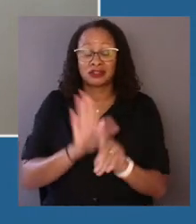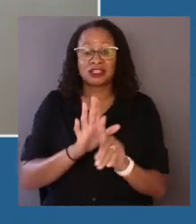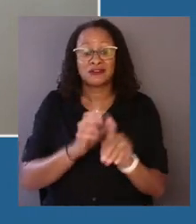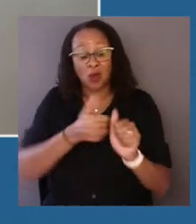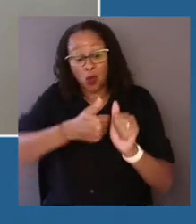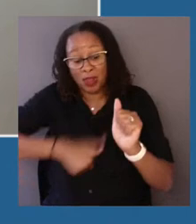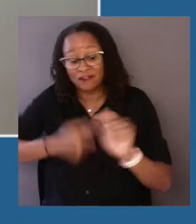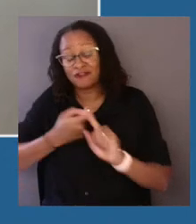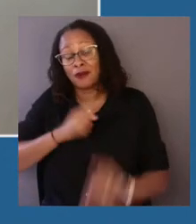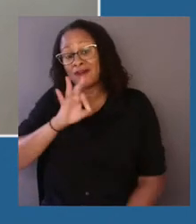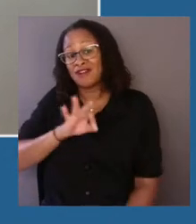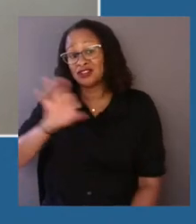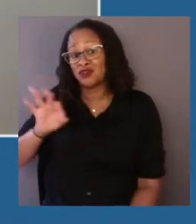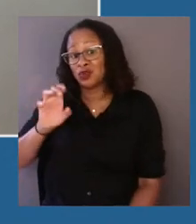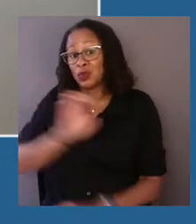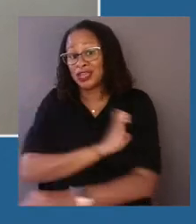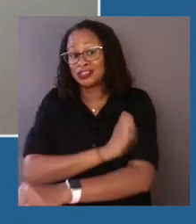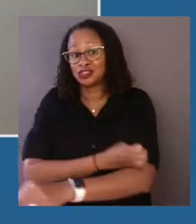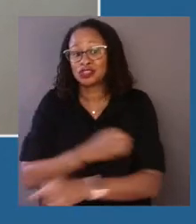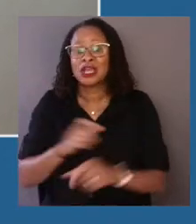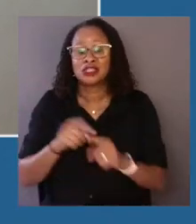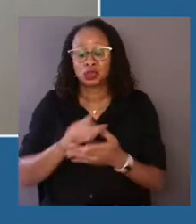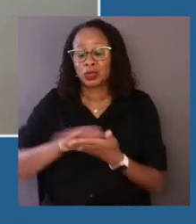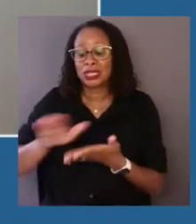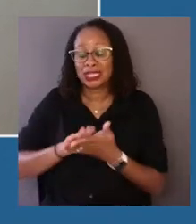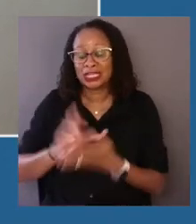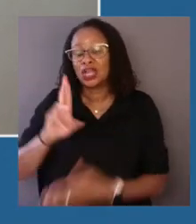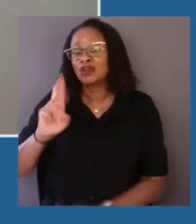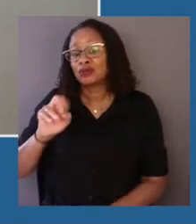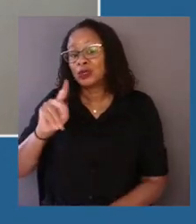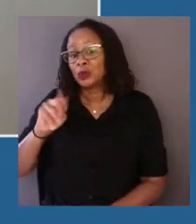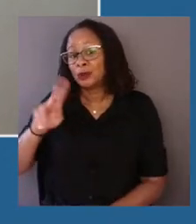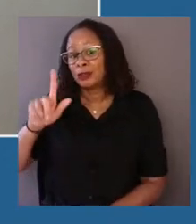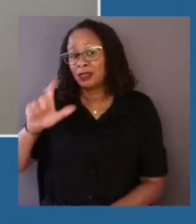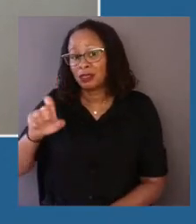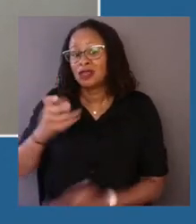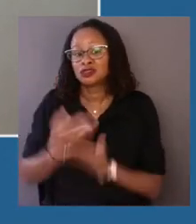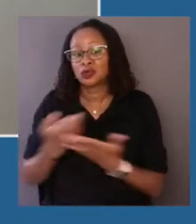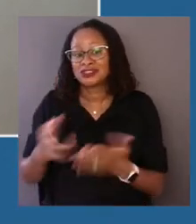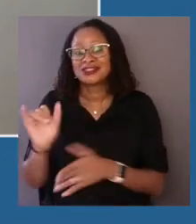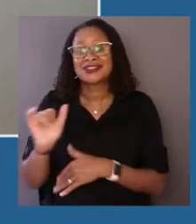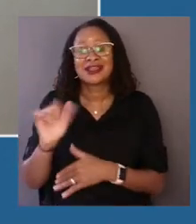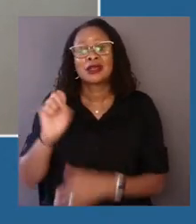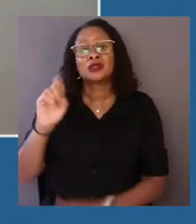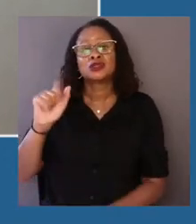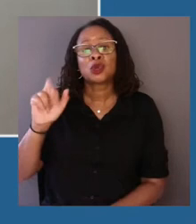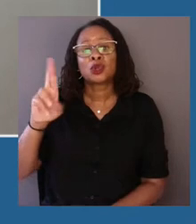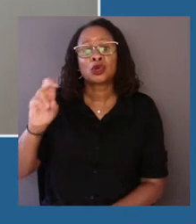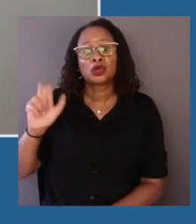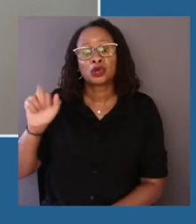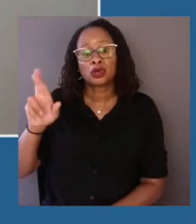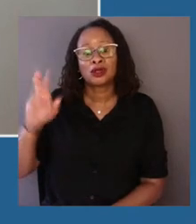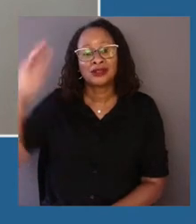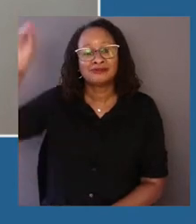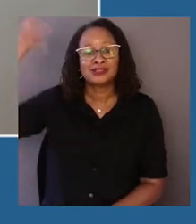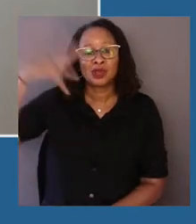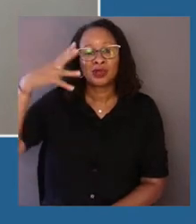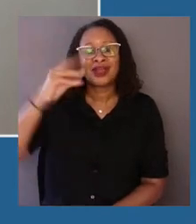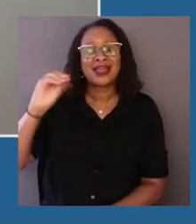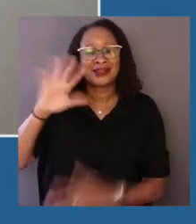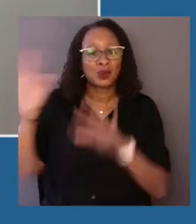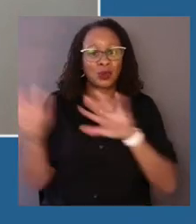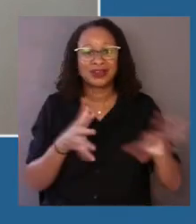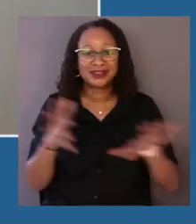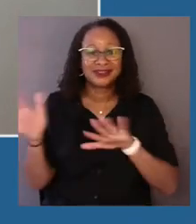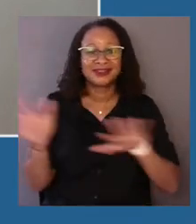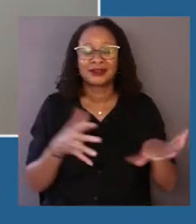clean, healthy, renewable sources like solar and wind can help us to reap huge health benefits for people right now, not just